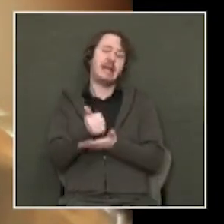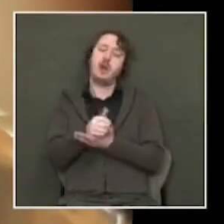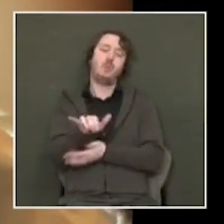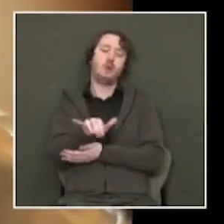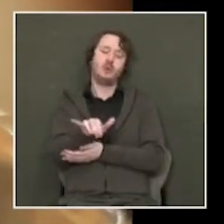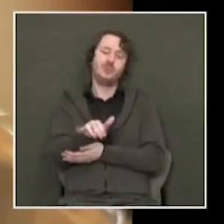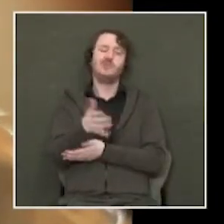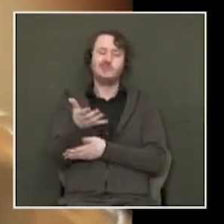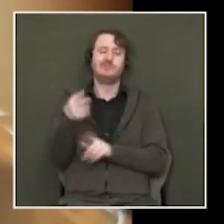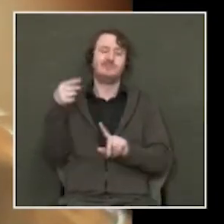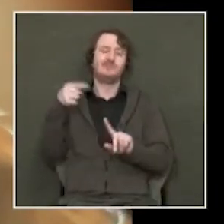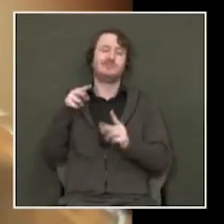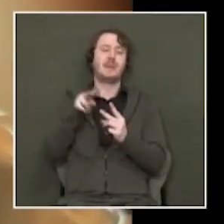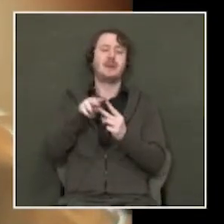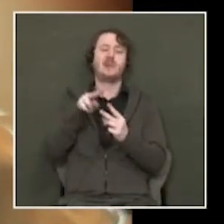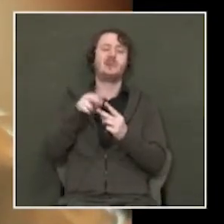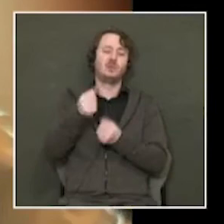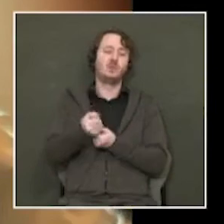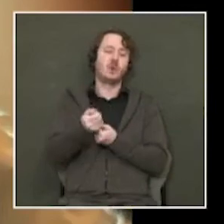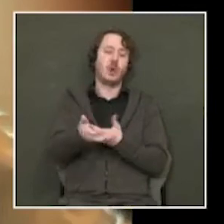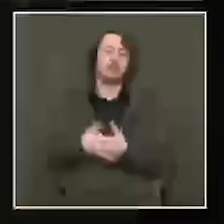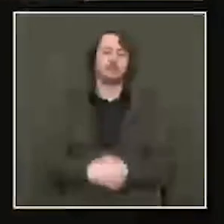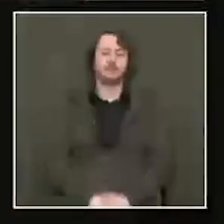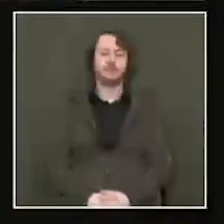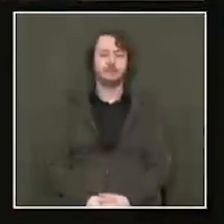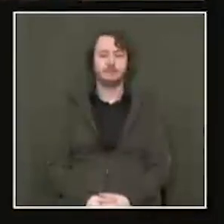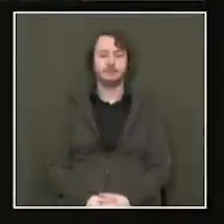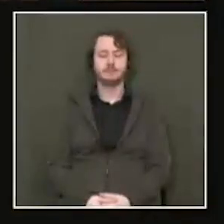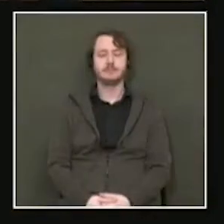either. So those are the two primary causes.